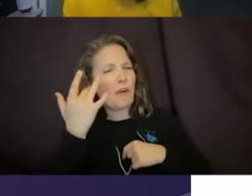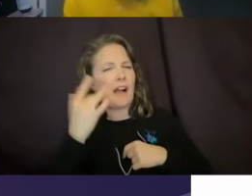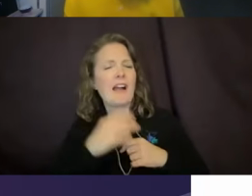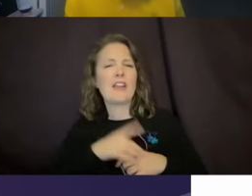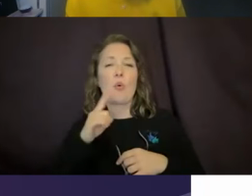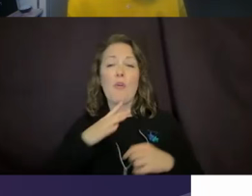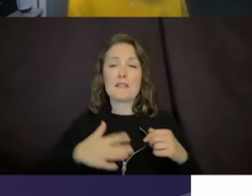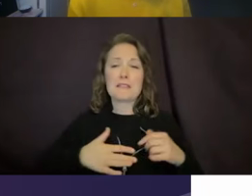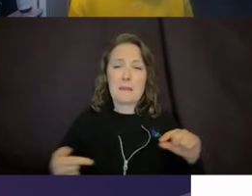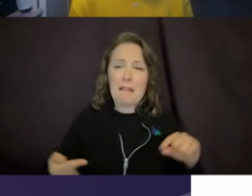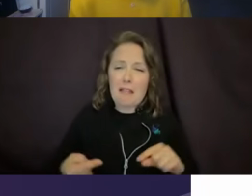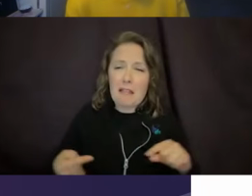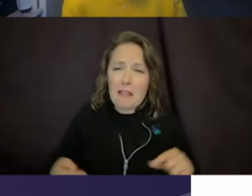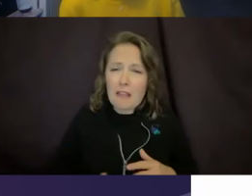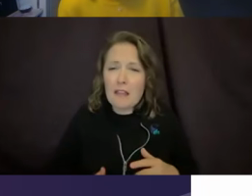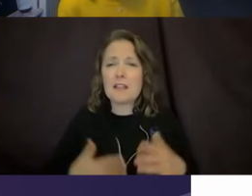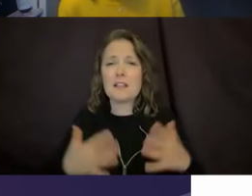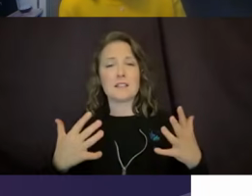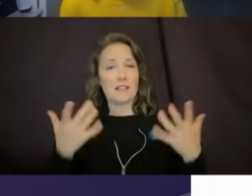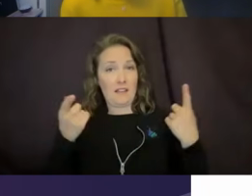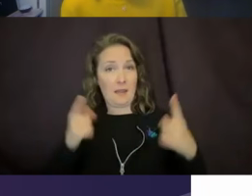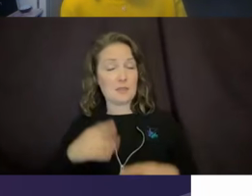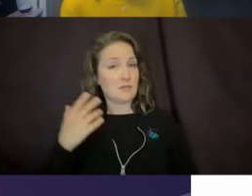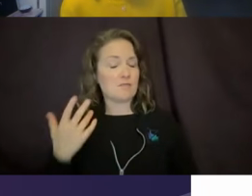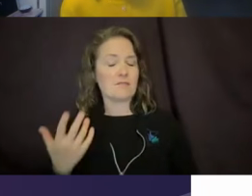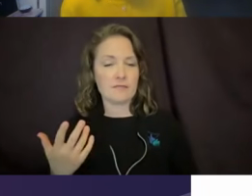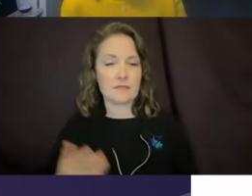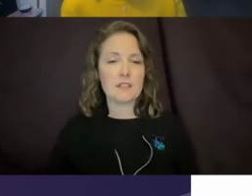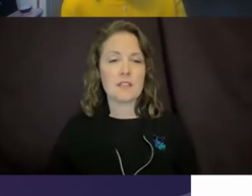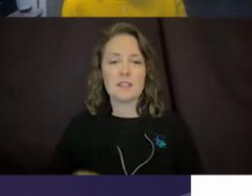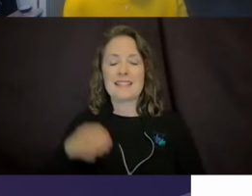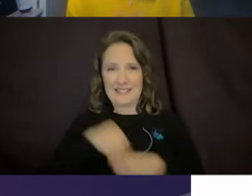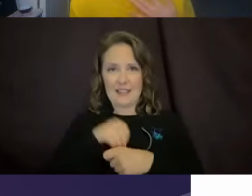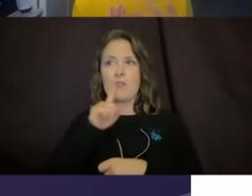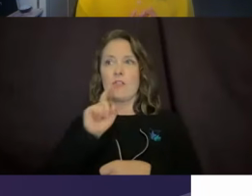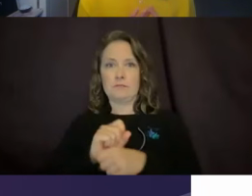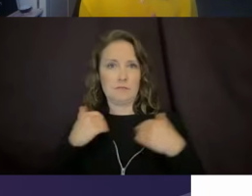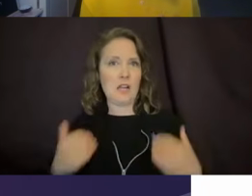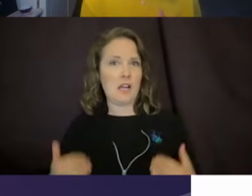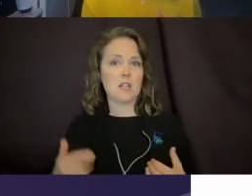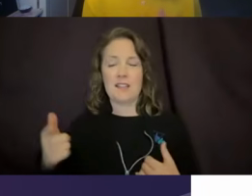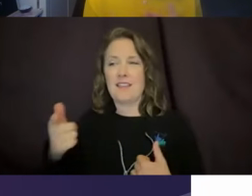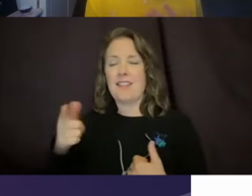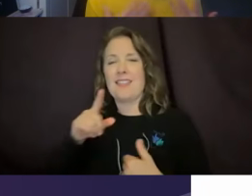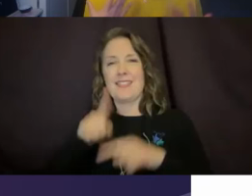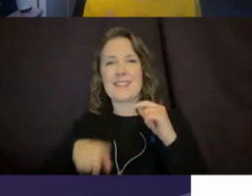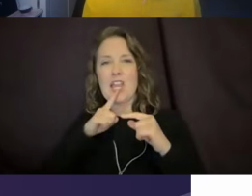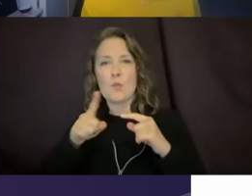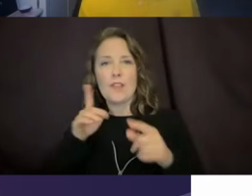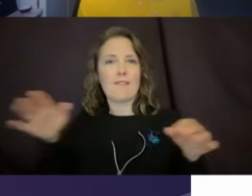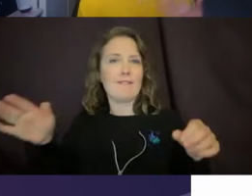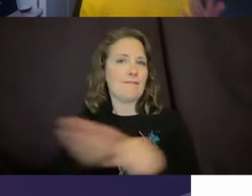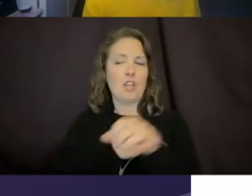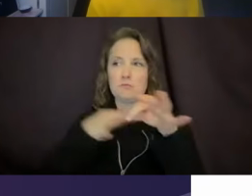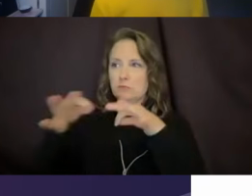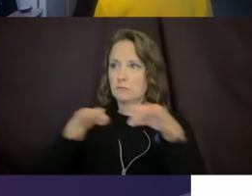bad stomach aches and kind of having that manifestation within their body too, if they don't really have the words fully maybe to always